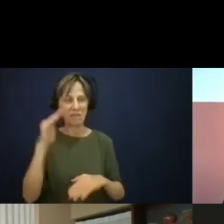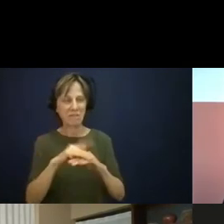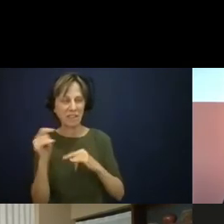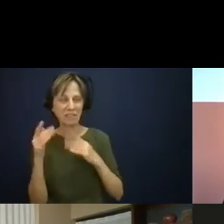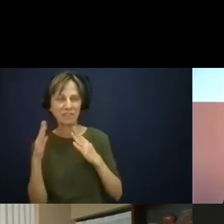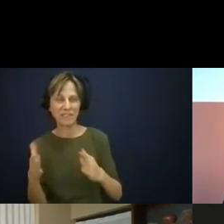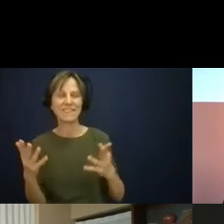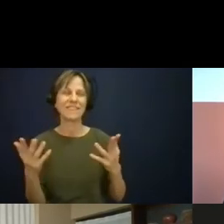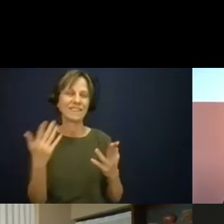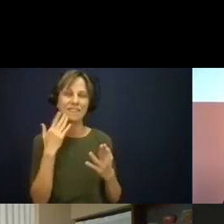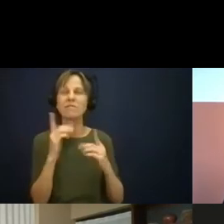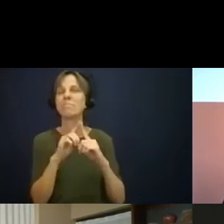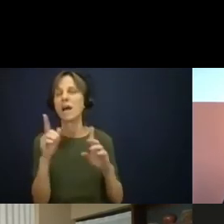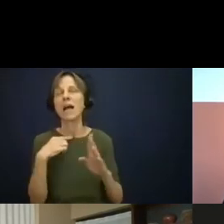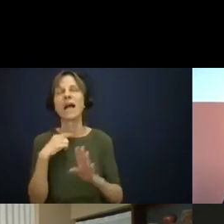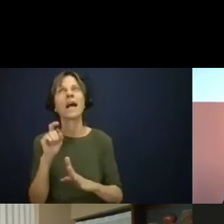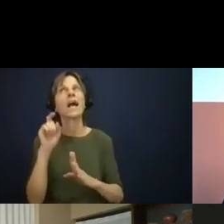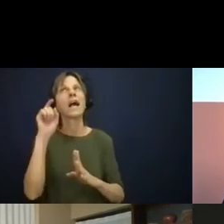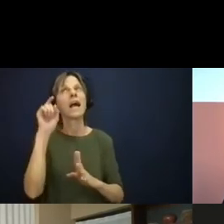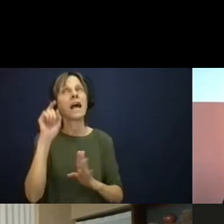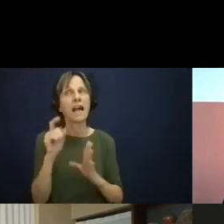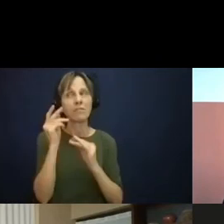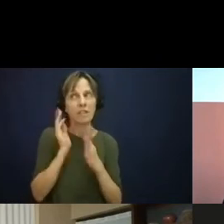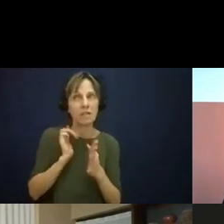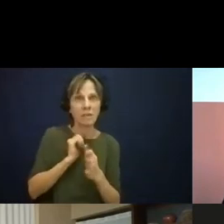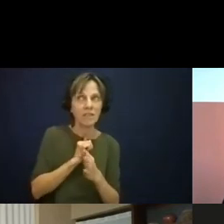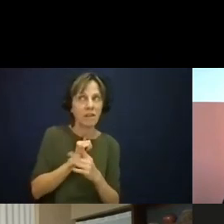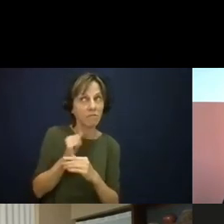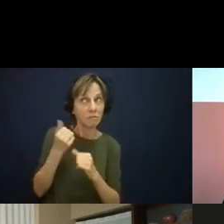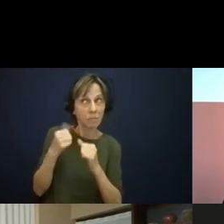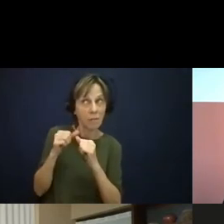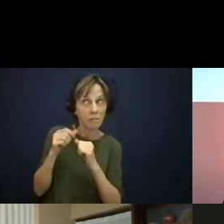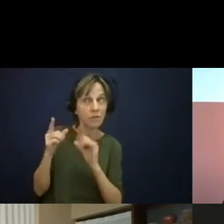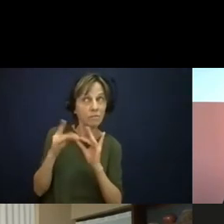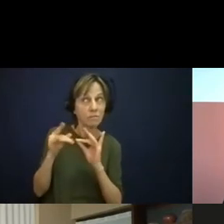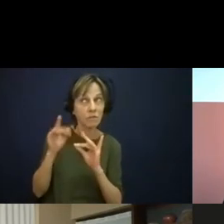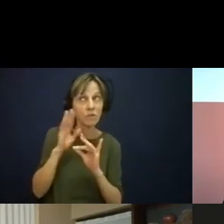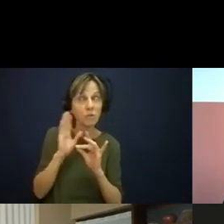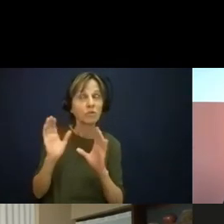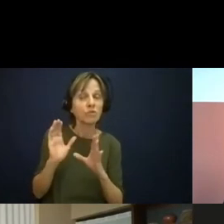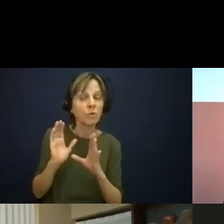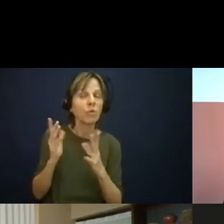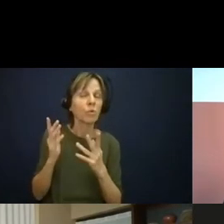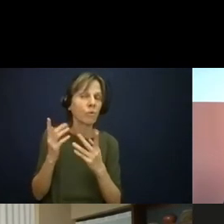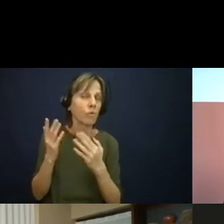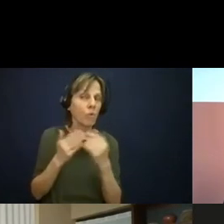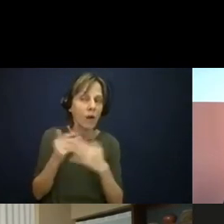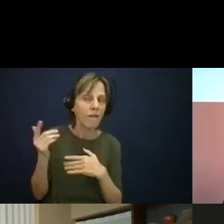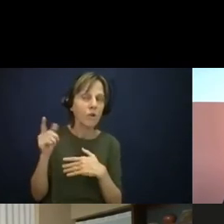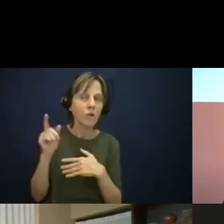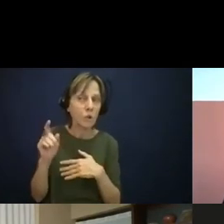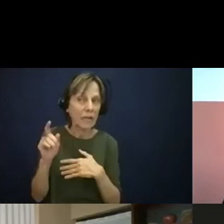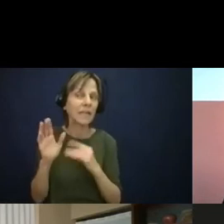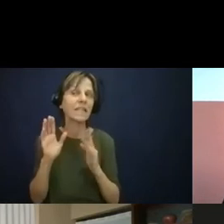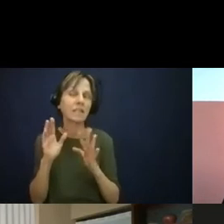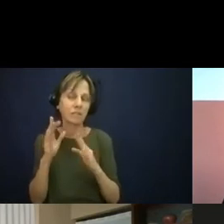But once again, I had to go back and talk to myself like, hey, you said you was gonna do whatever it takes. You said you're gonna do the opposite of everything you've been doing. So I